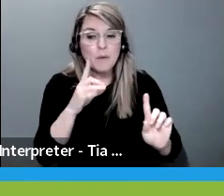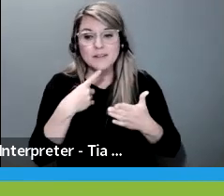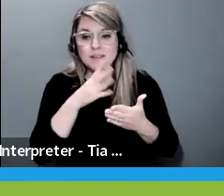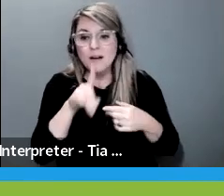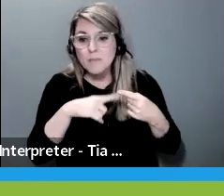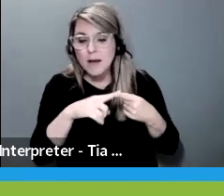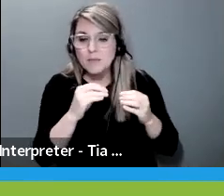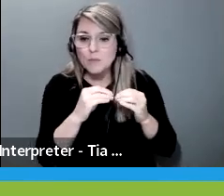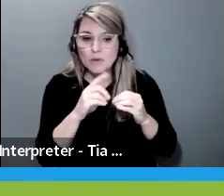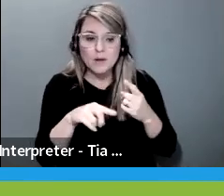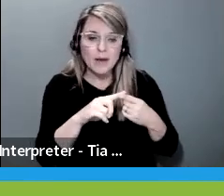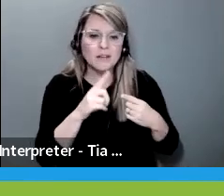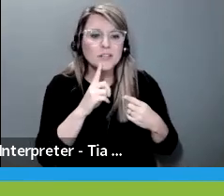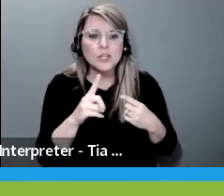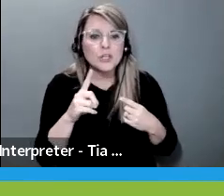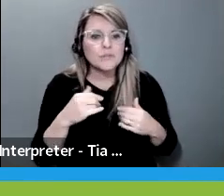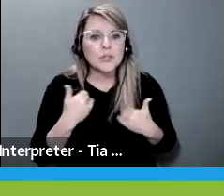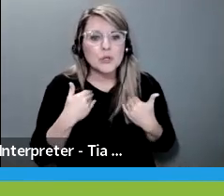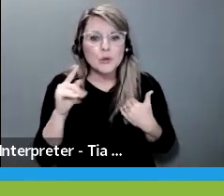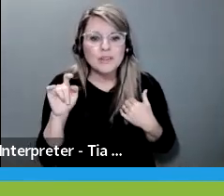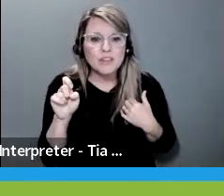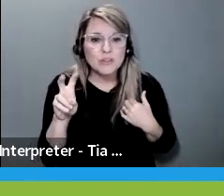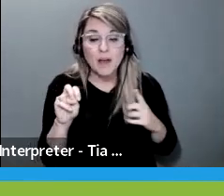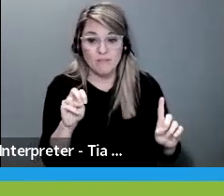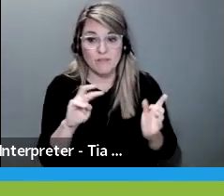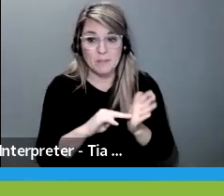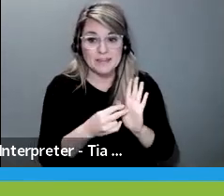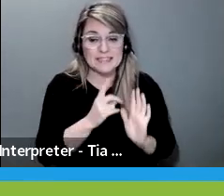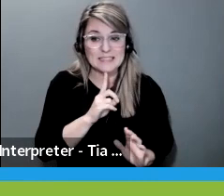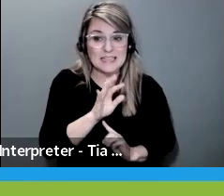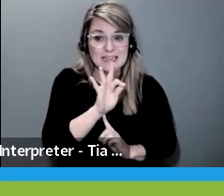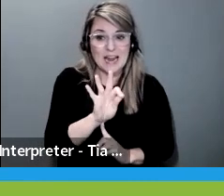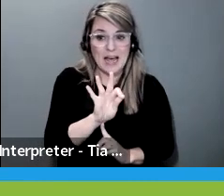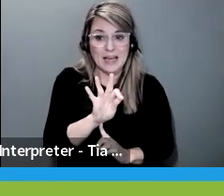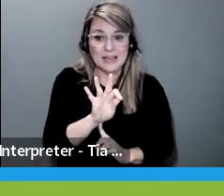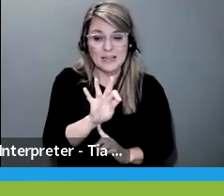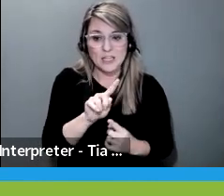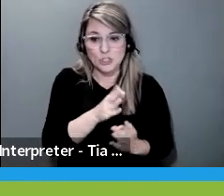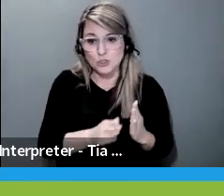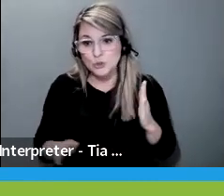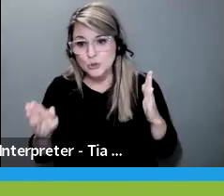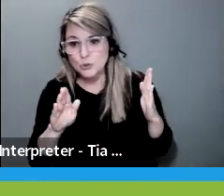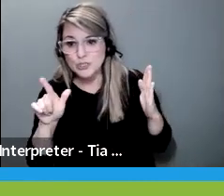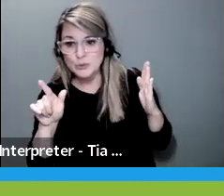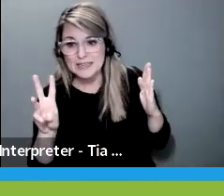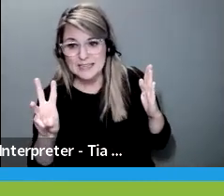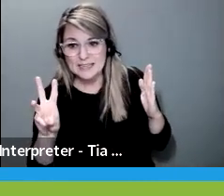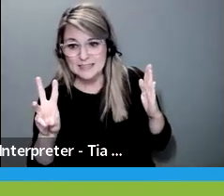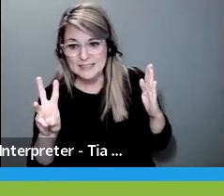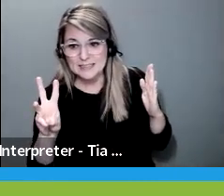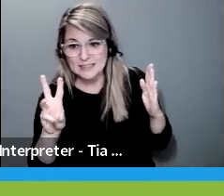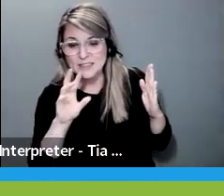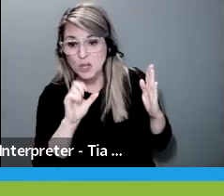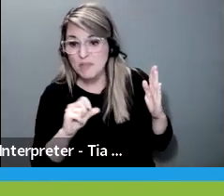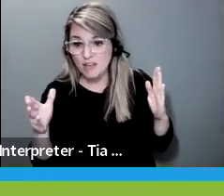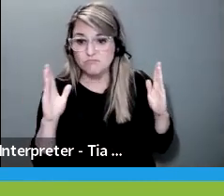bit more about what Youth Thrive is. It is for ages 9 to 26, so it is a wide range.